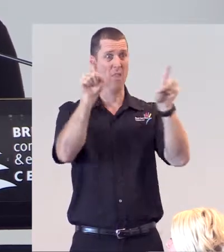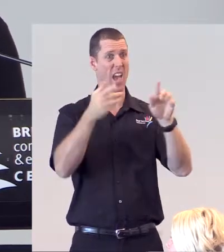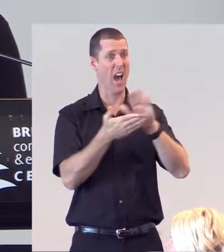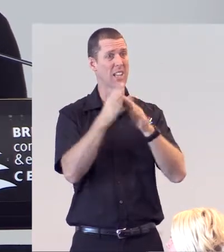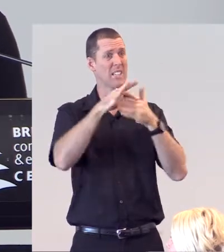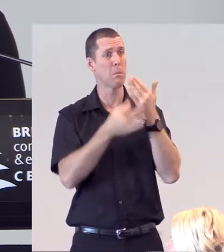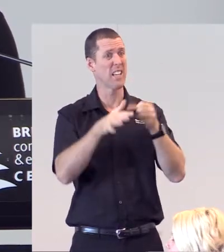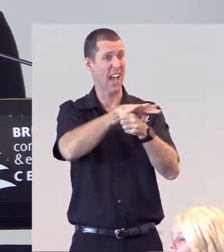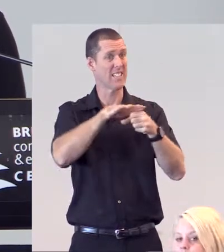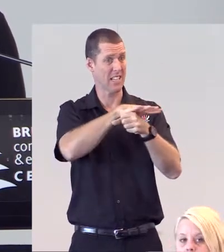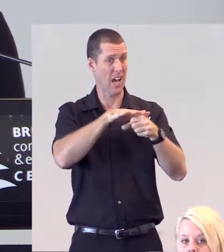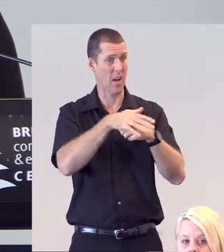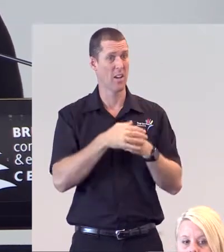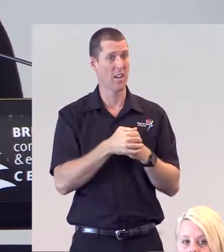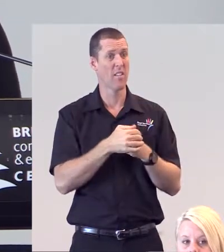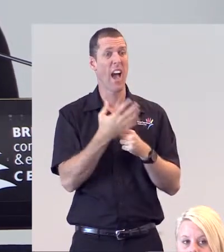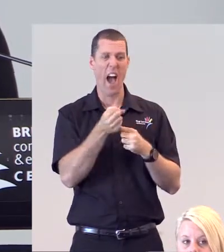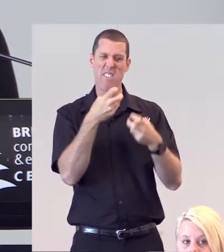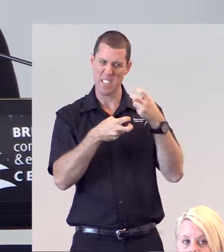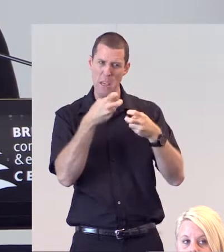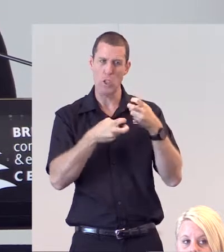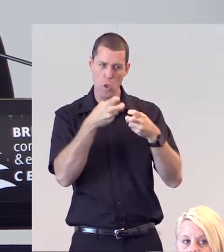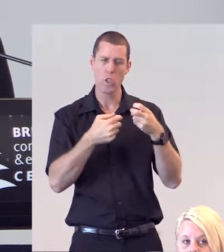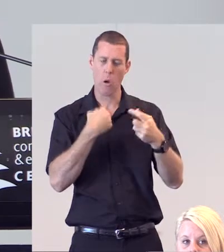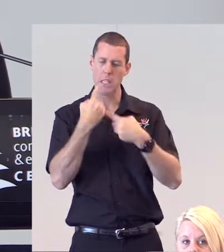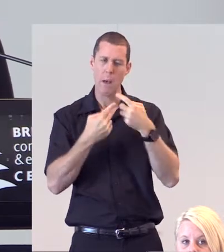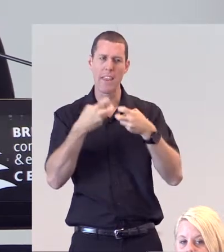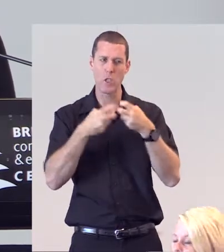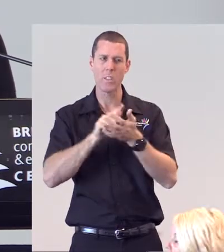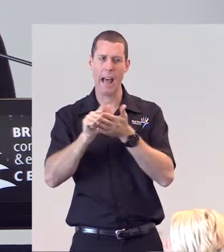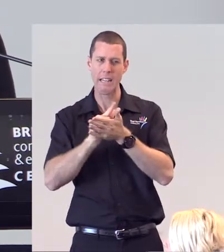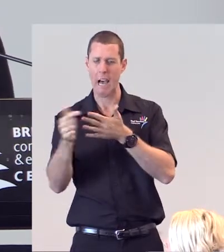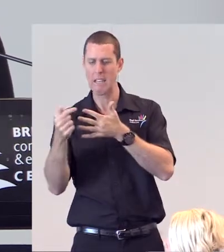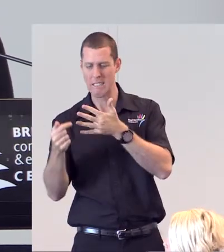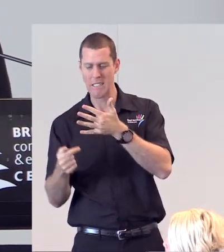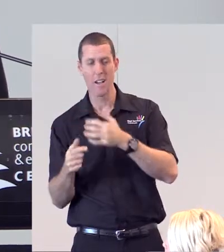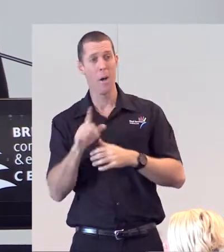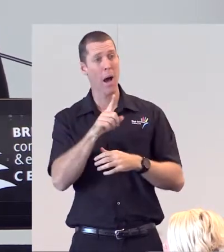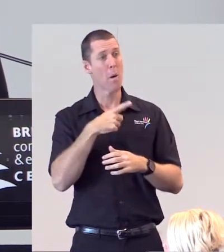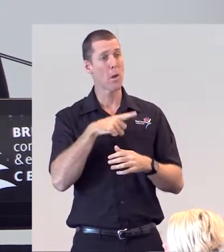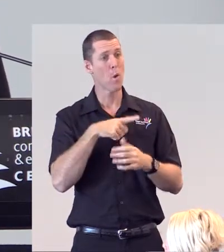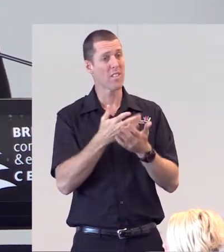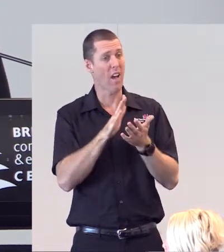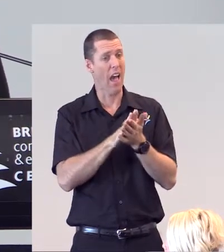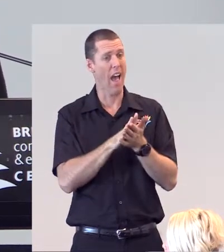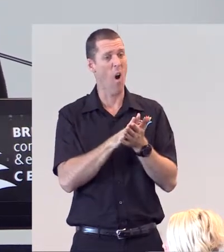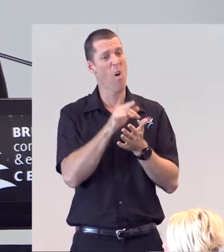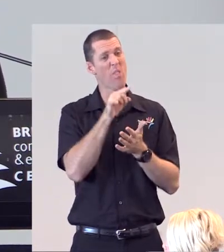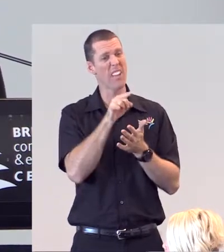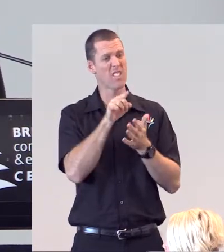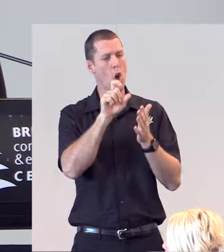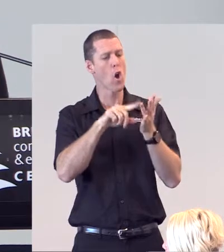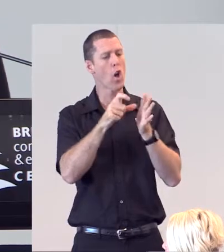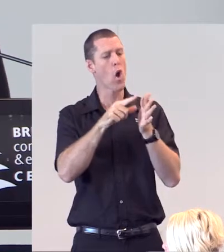sector. There are issues with that, which I'll come to later, and that is because of the way that it's